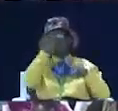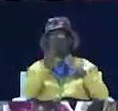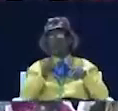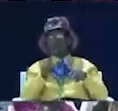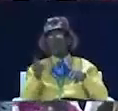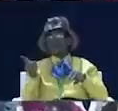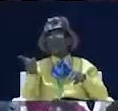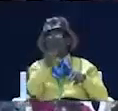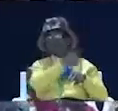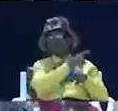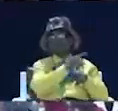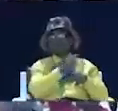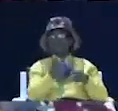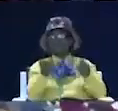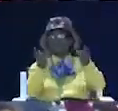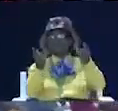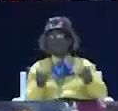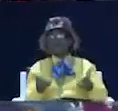Are you sure?